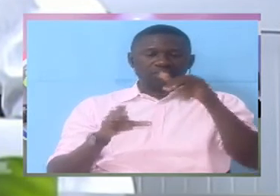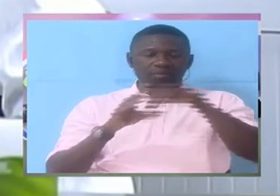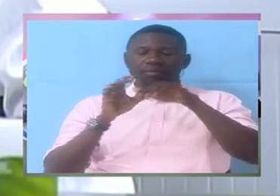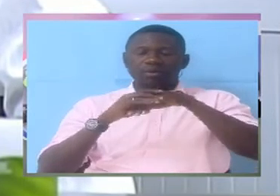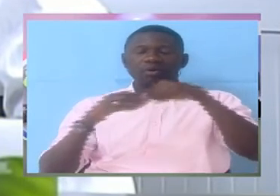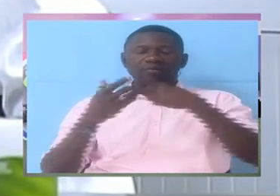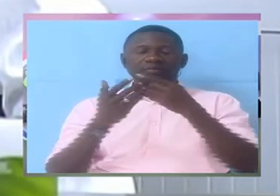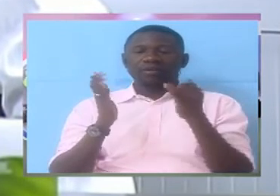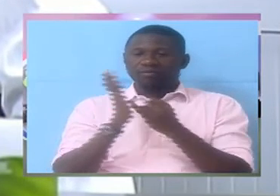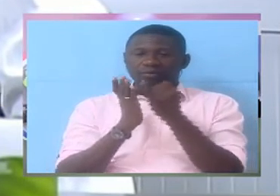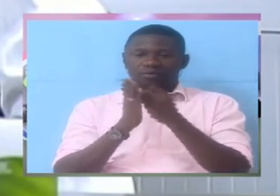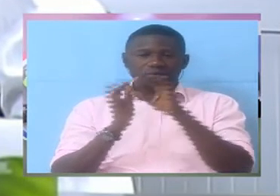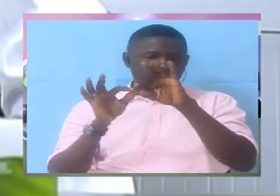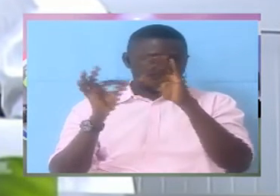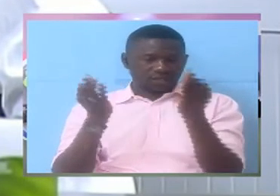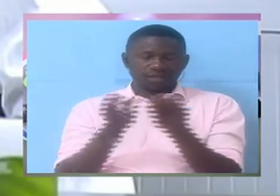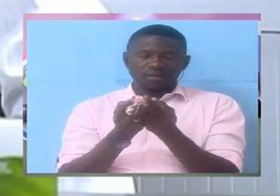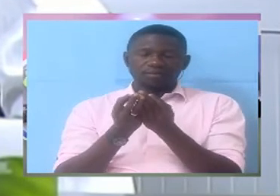But he